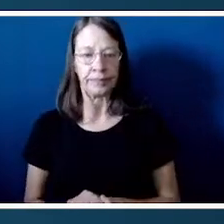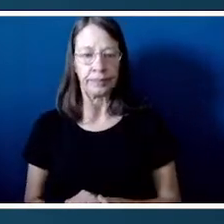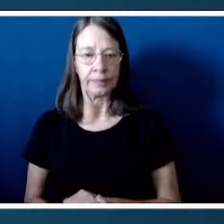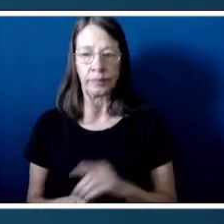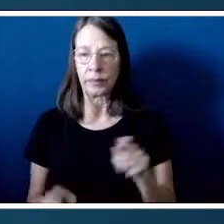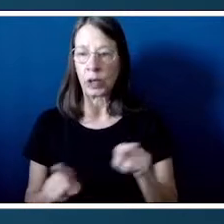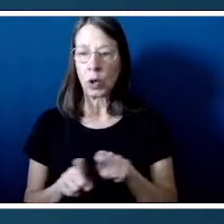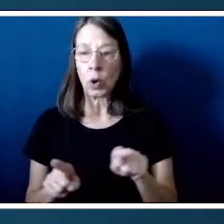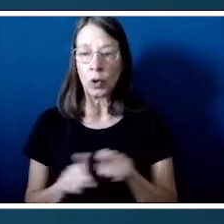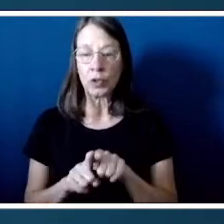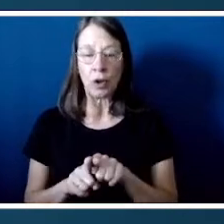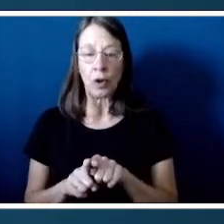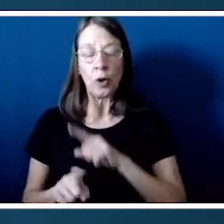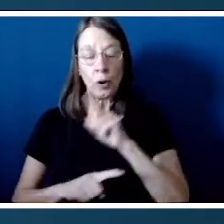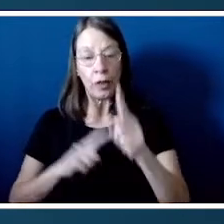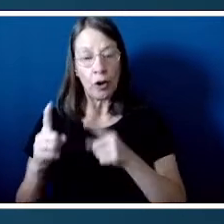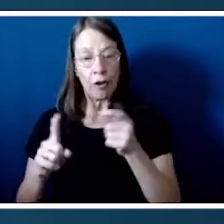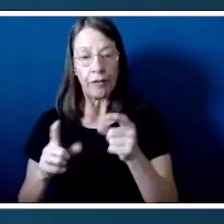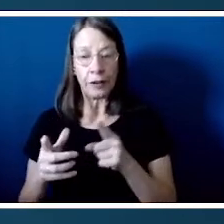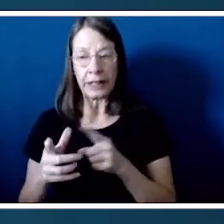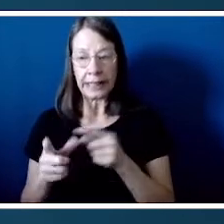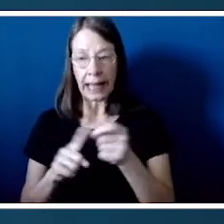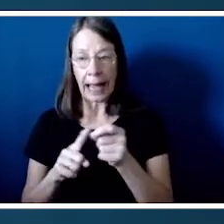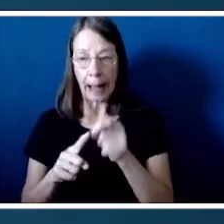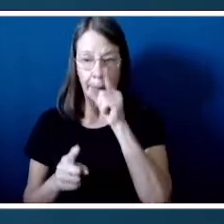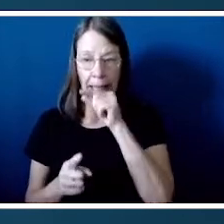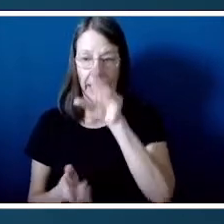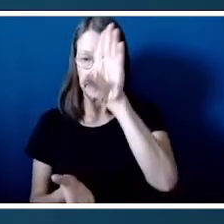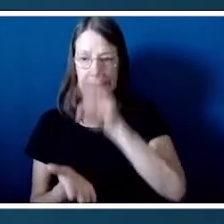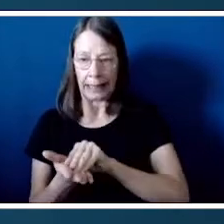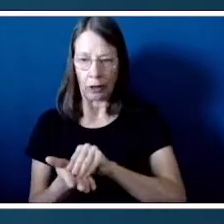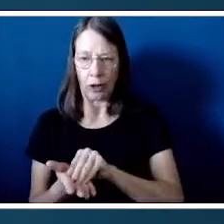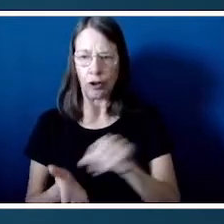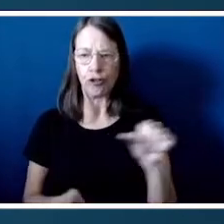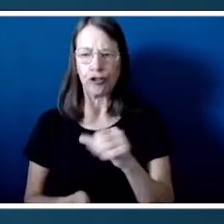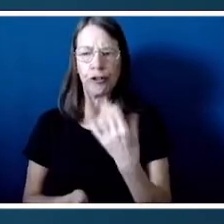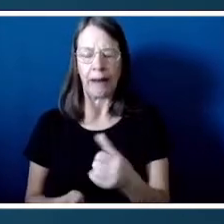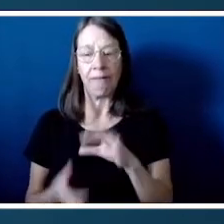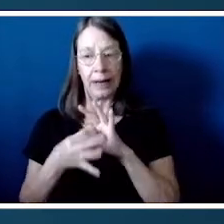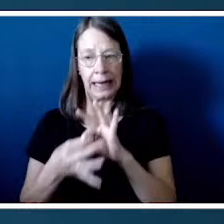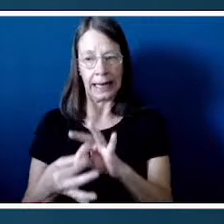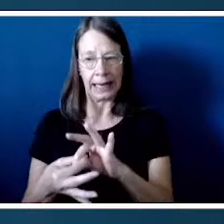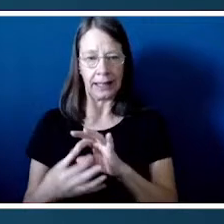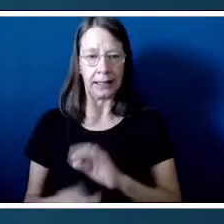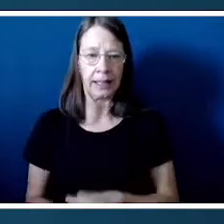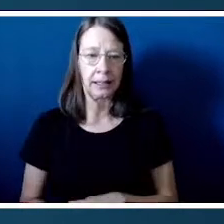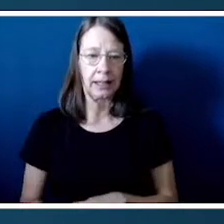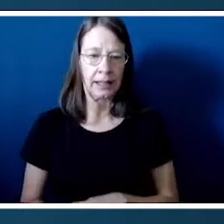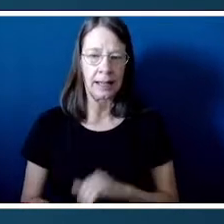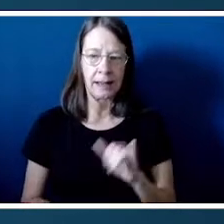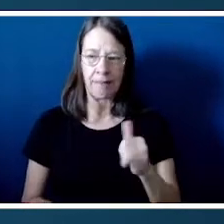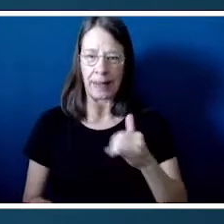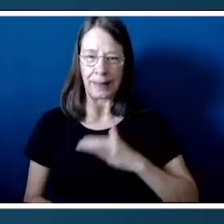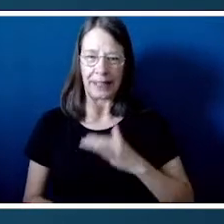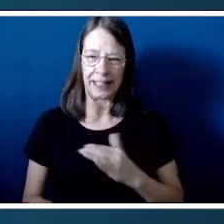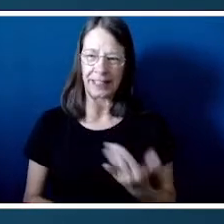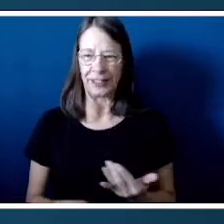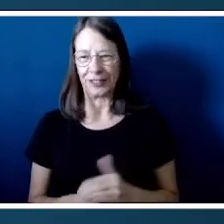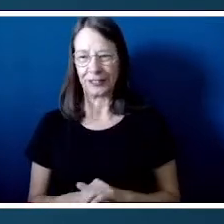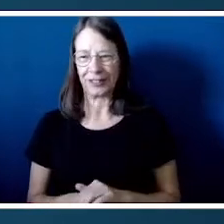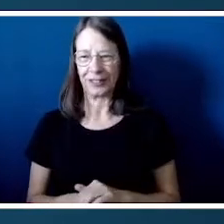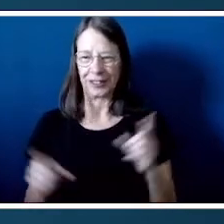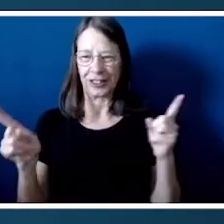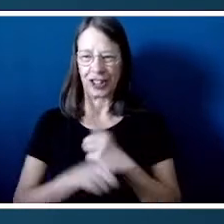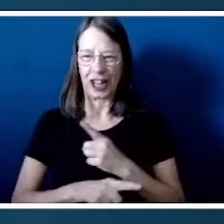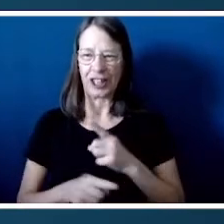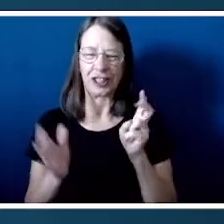conference app. You should have received a registration link for this. We may have to top up the registration limit as of this morning again,